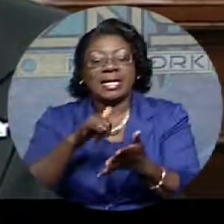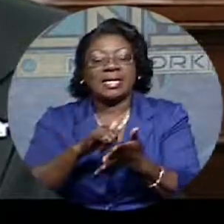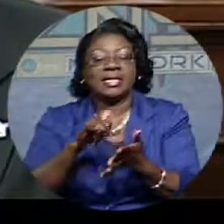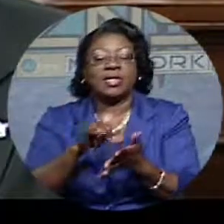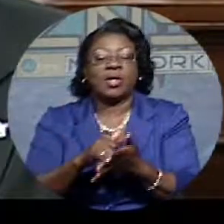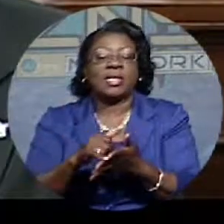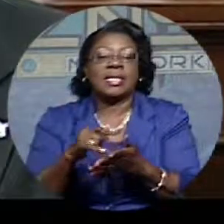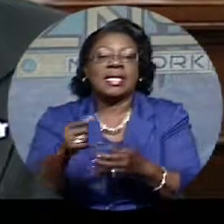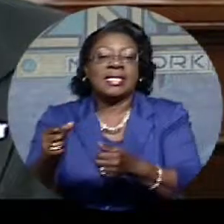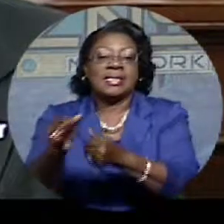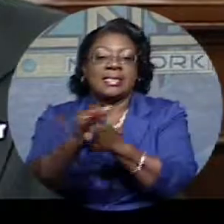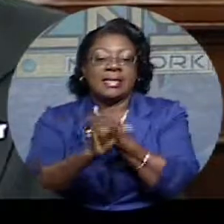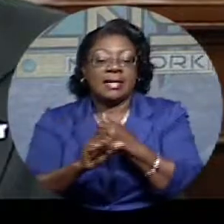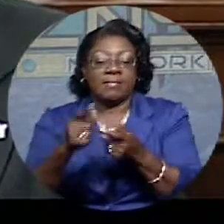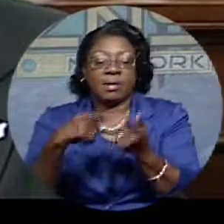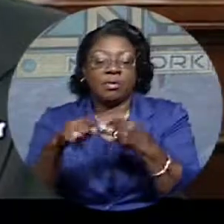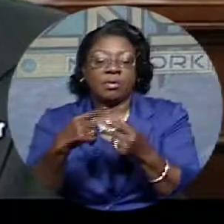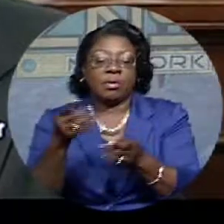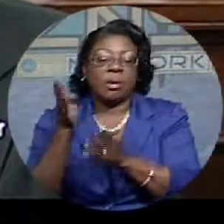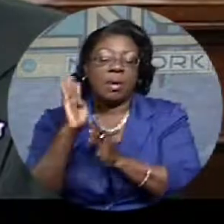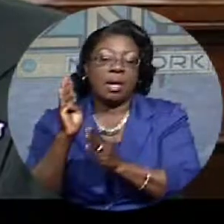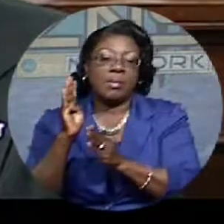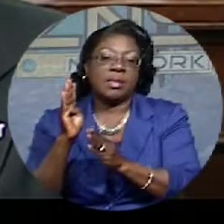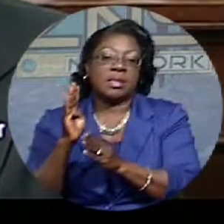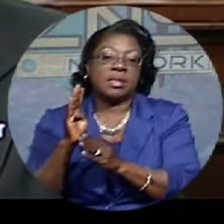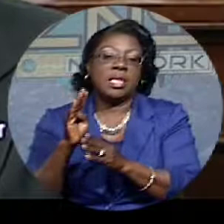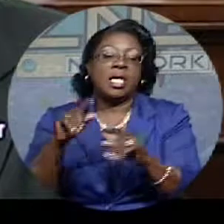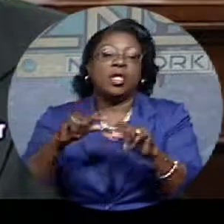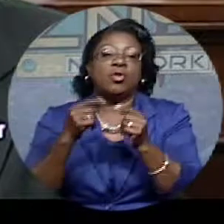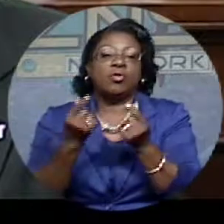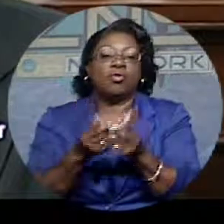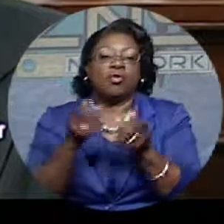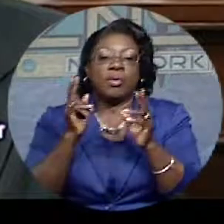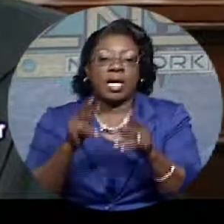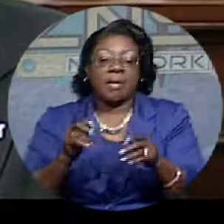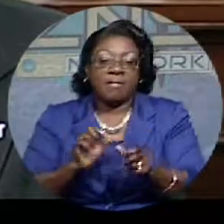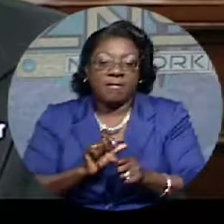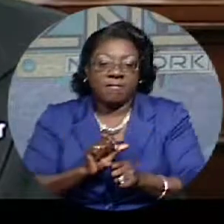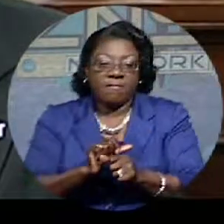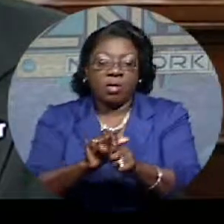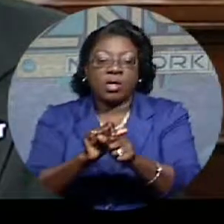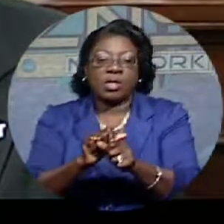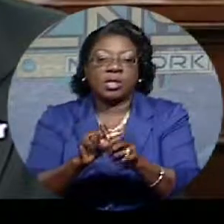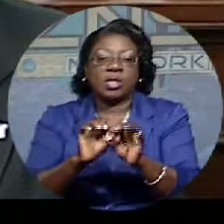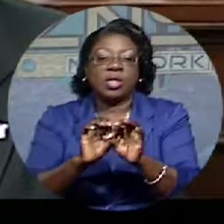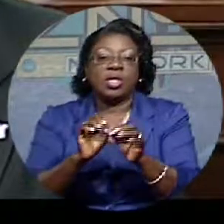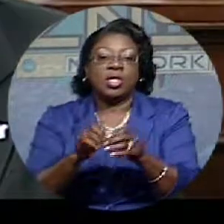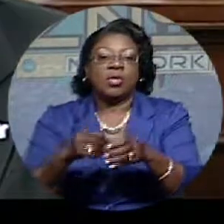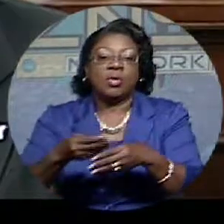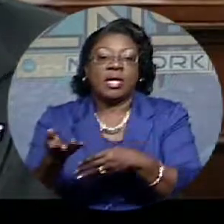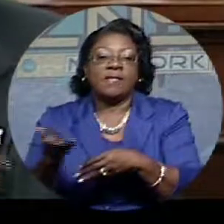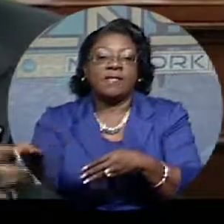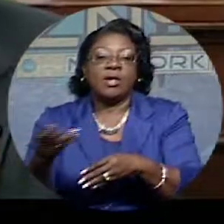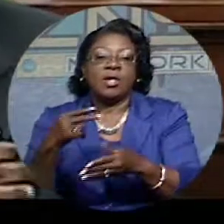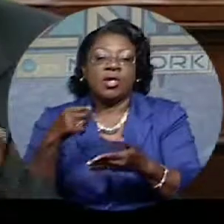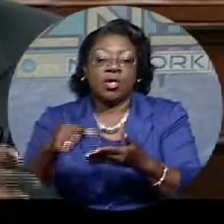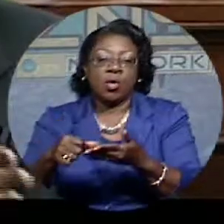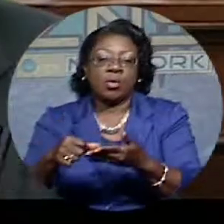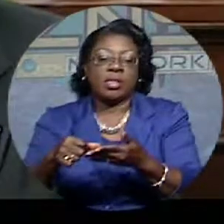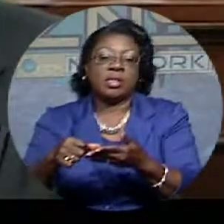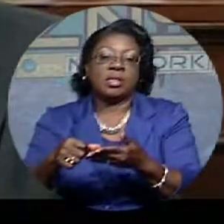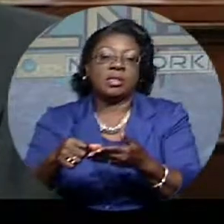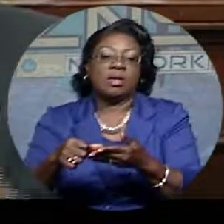in the Bahamas. B, ICAO would be forced to issue notices of